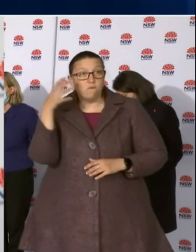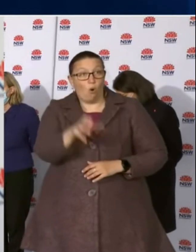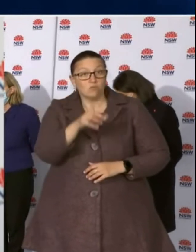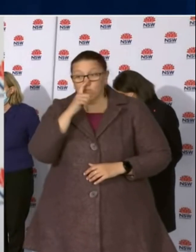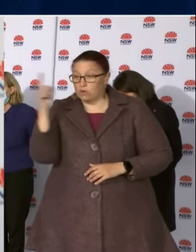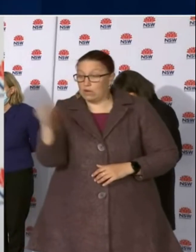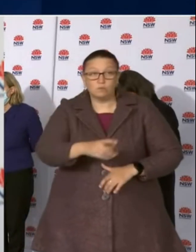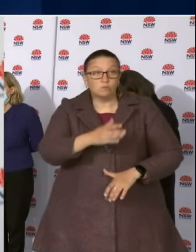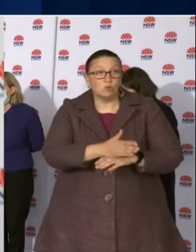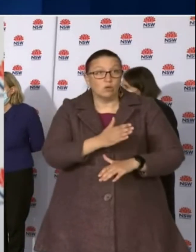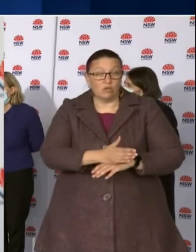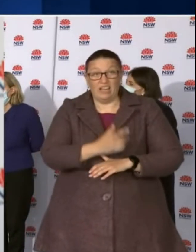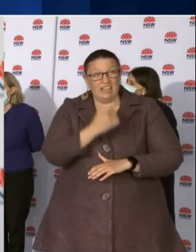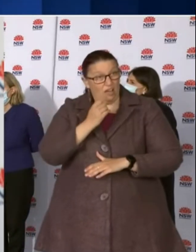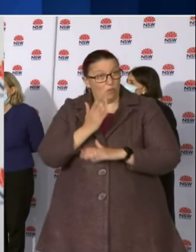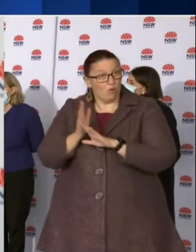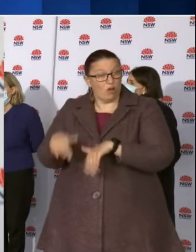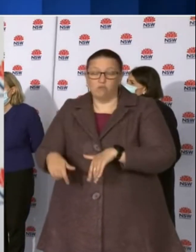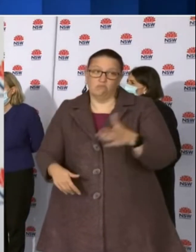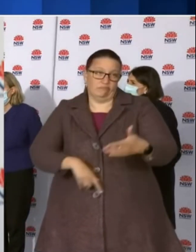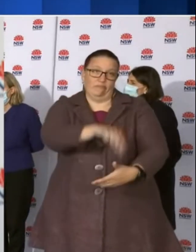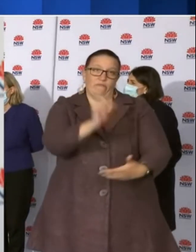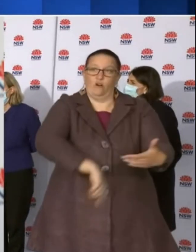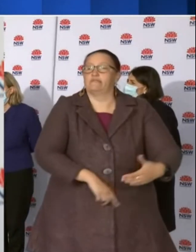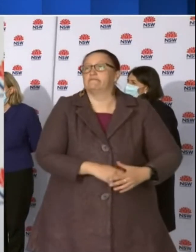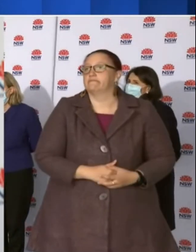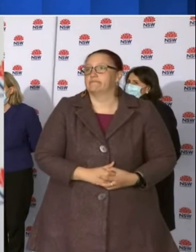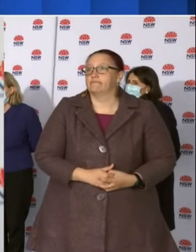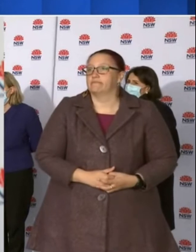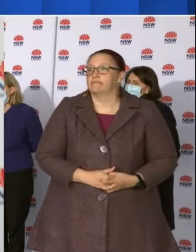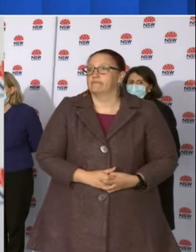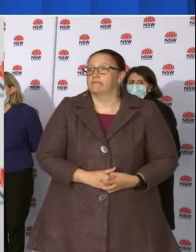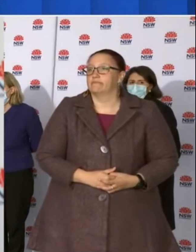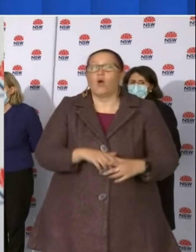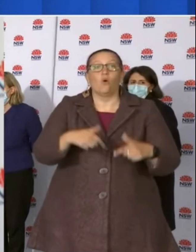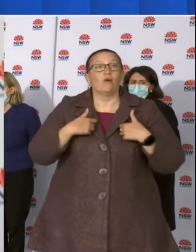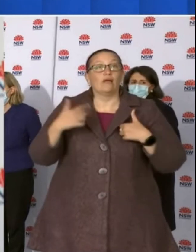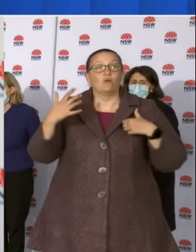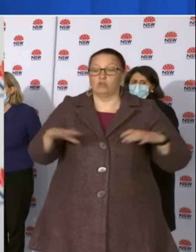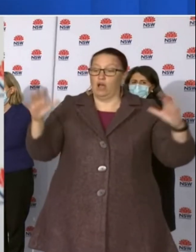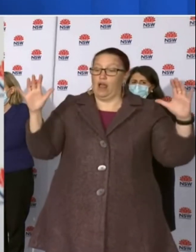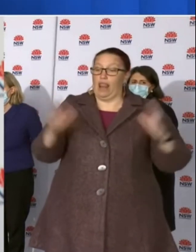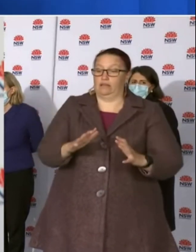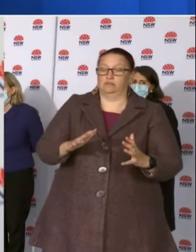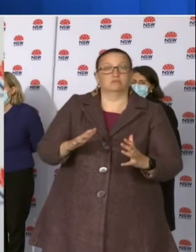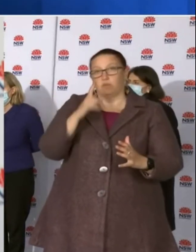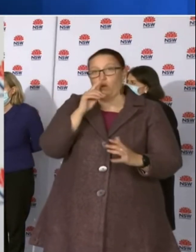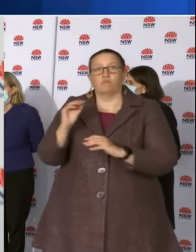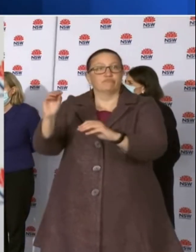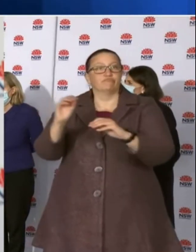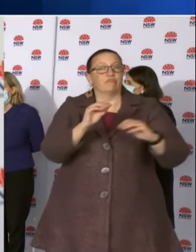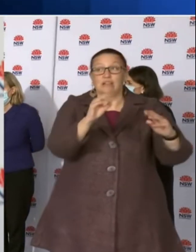move around. Some employers, and I think it's only a handful, but some employers have been reported as still saying to staff, we want you in the